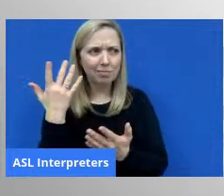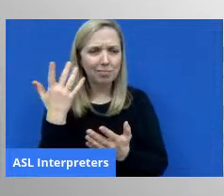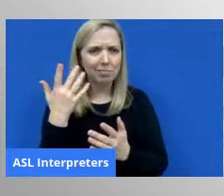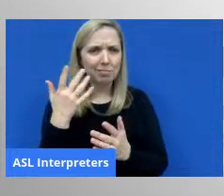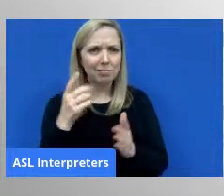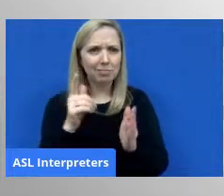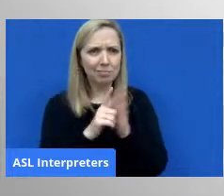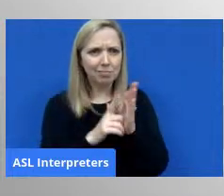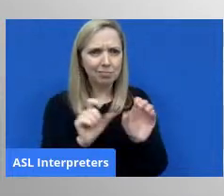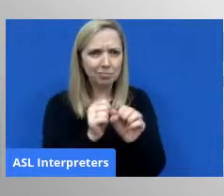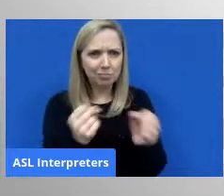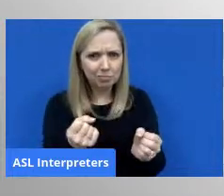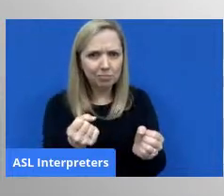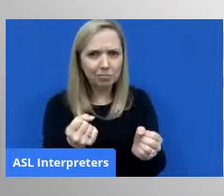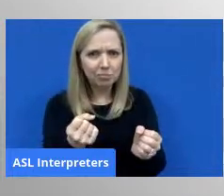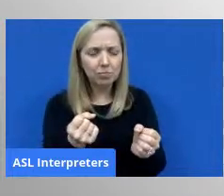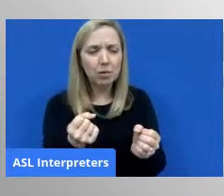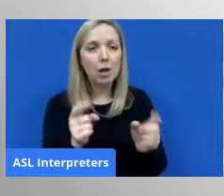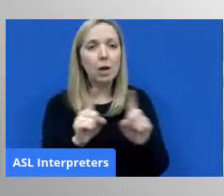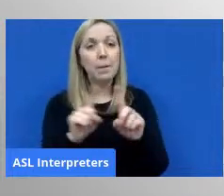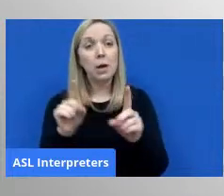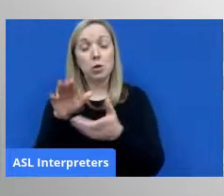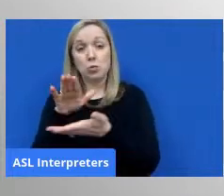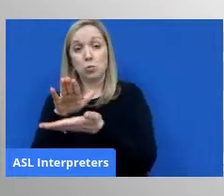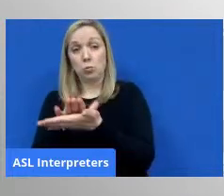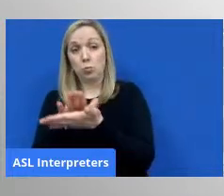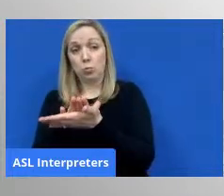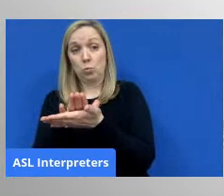school administration would be somewhat